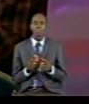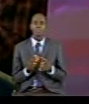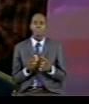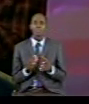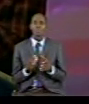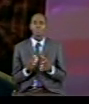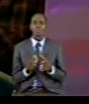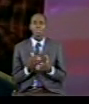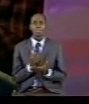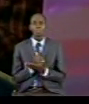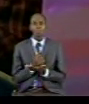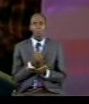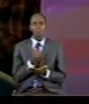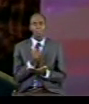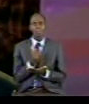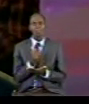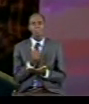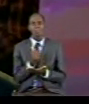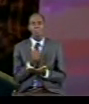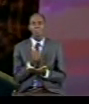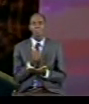Amen.